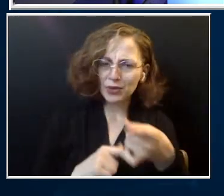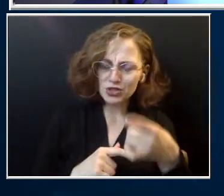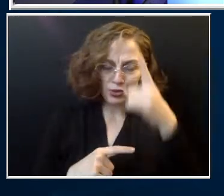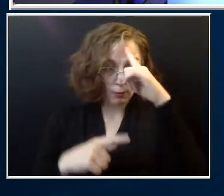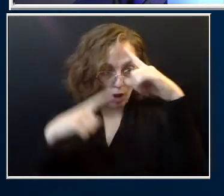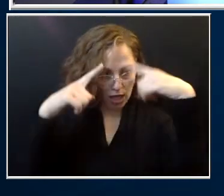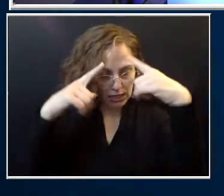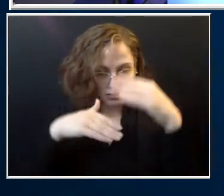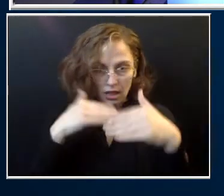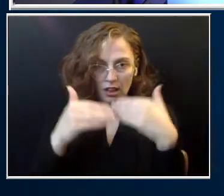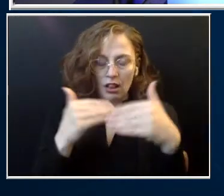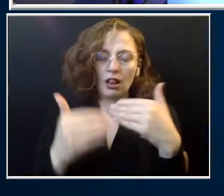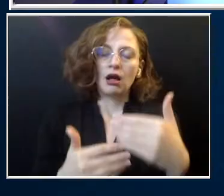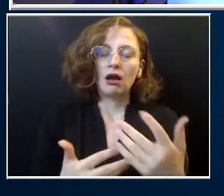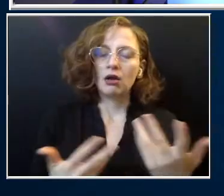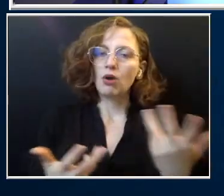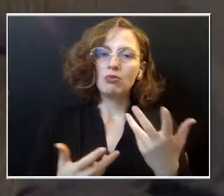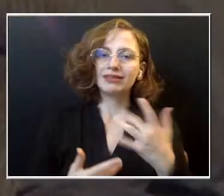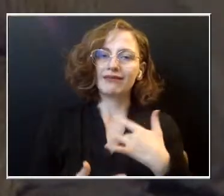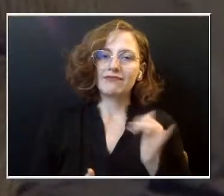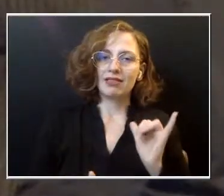What was that like for you?